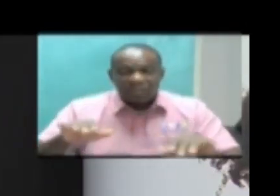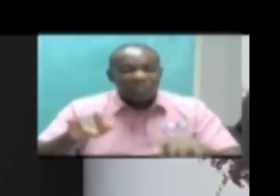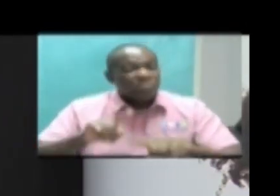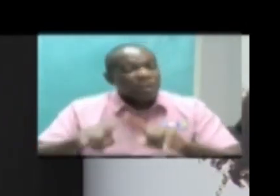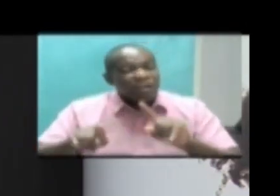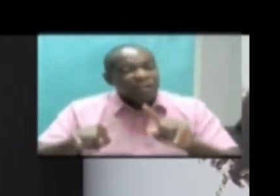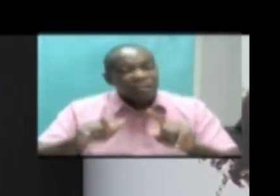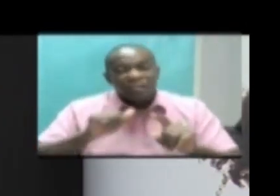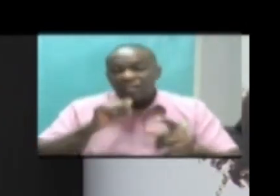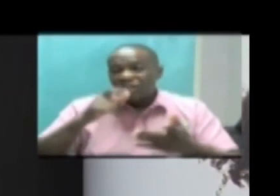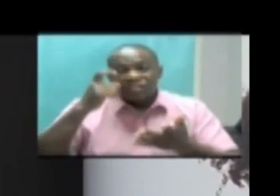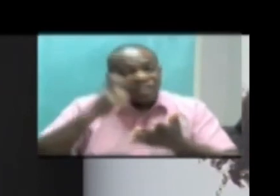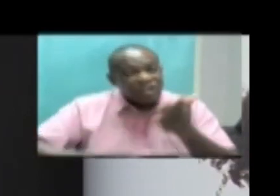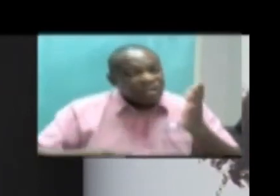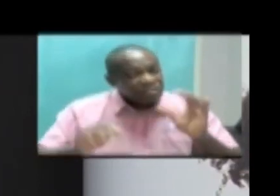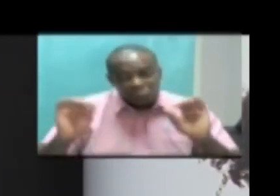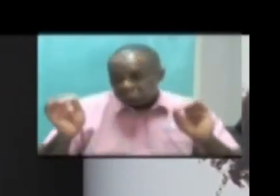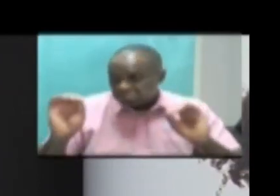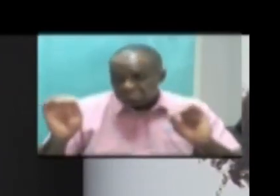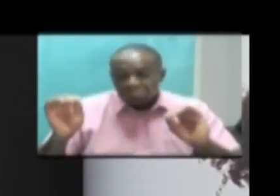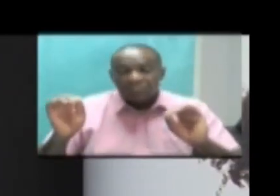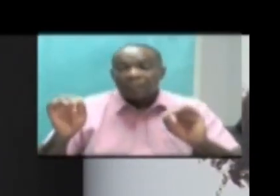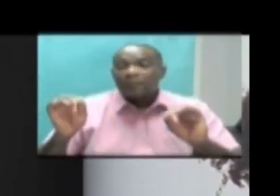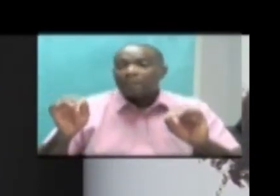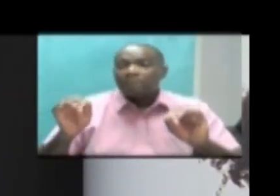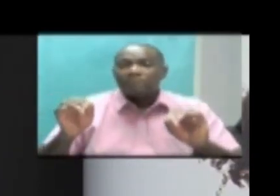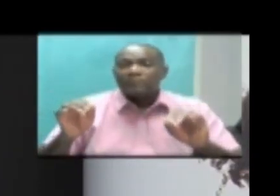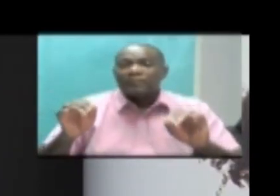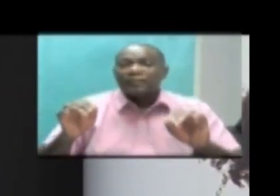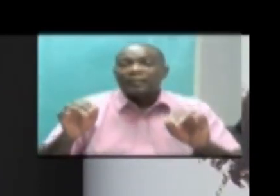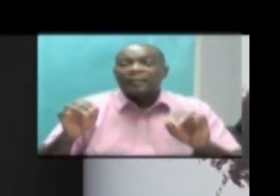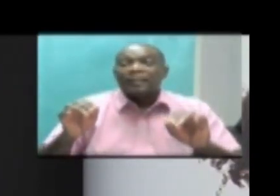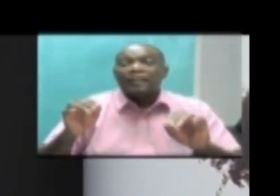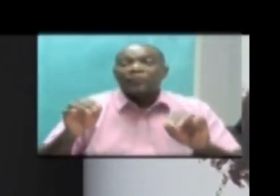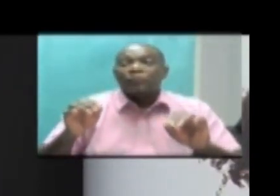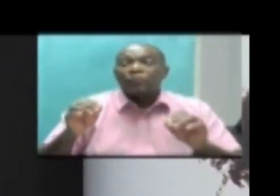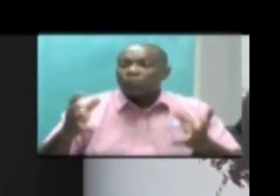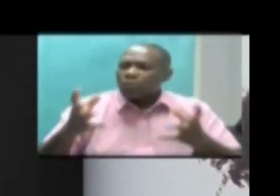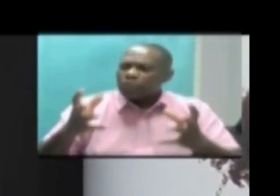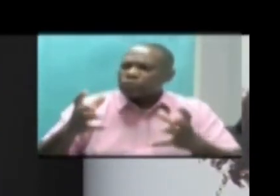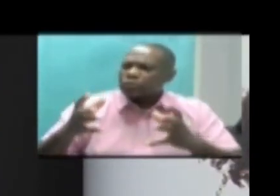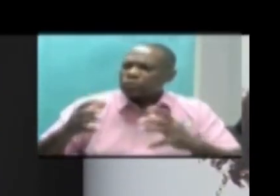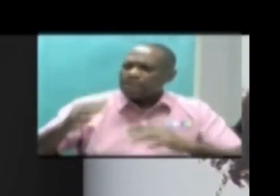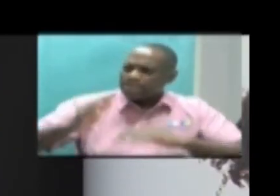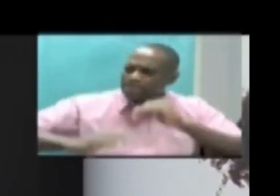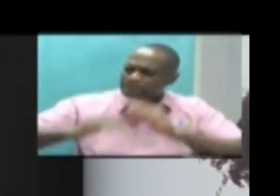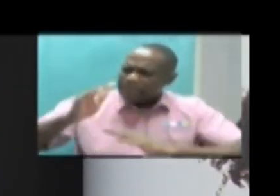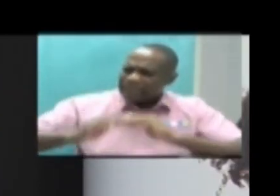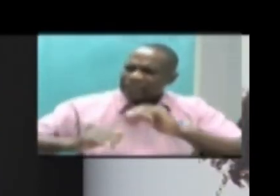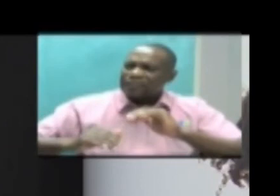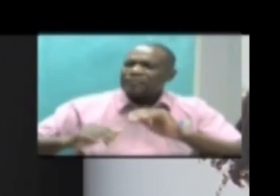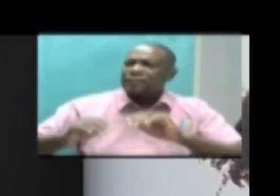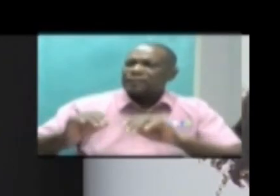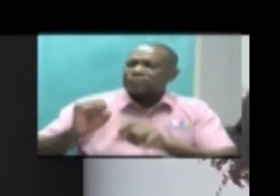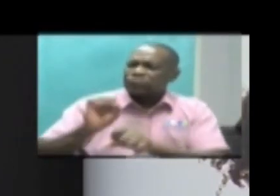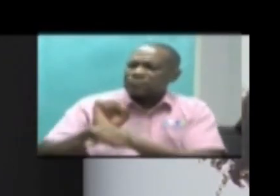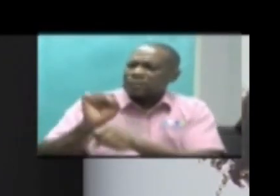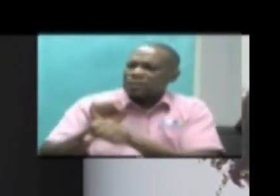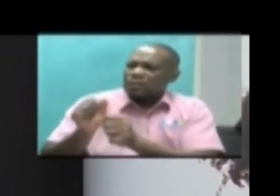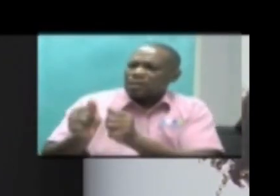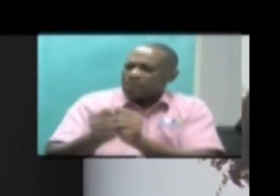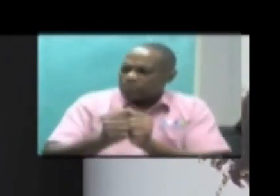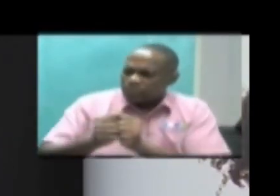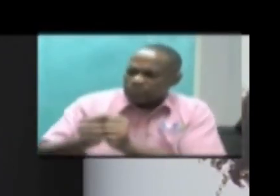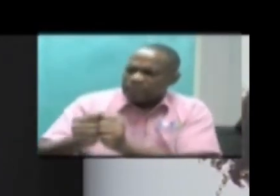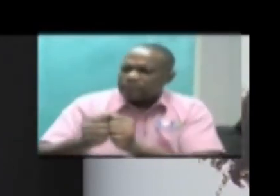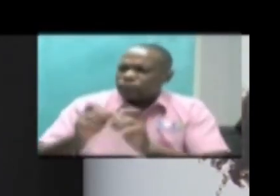to build, to operate in a collaborative fashion with your children. Rather than you having to do these things to them and